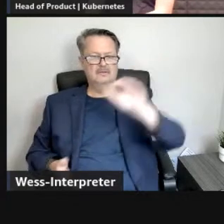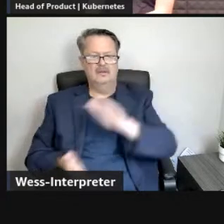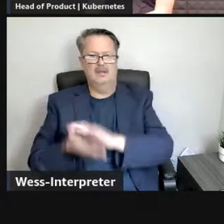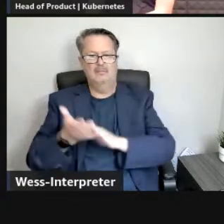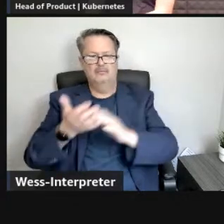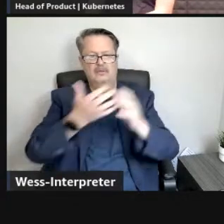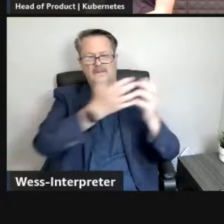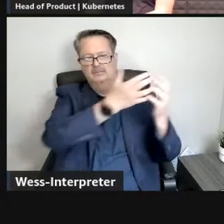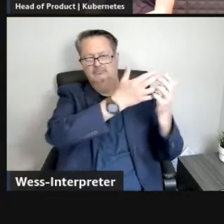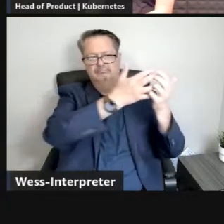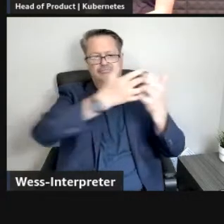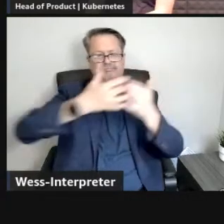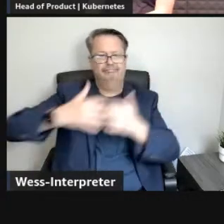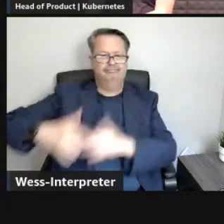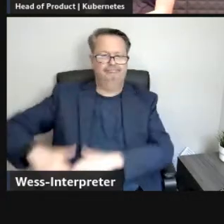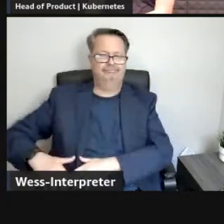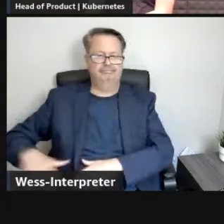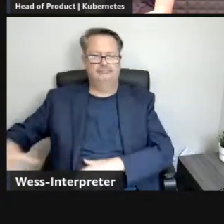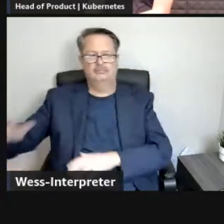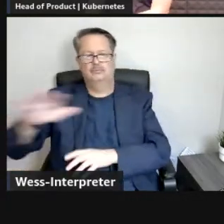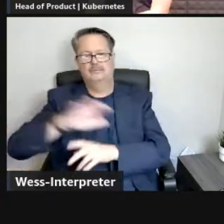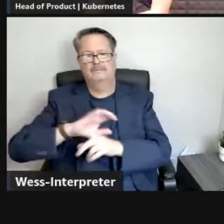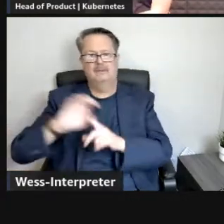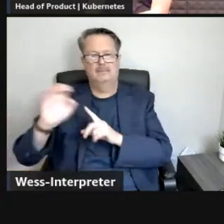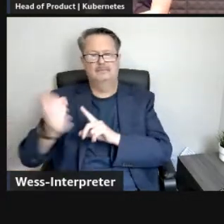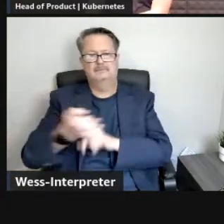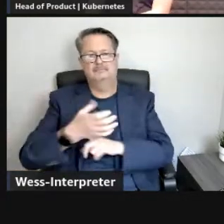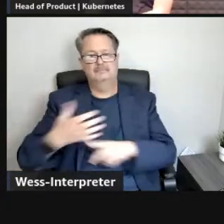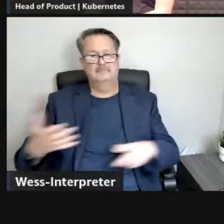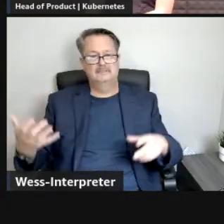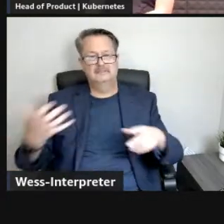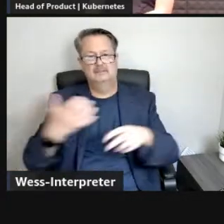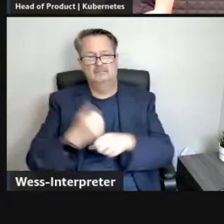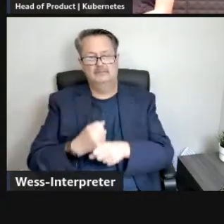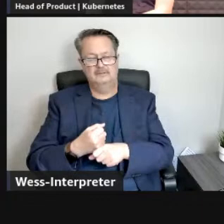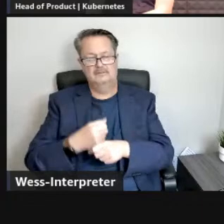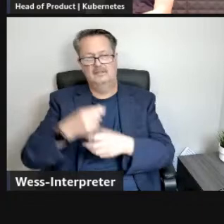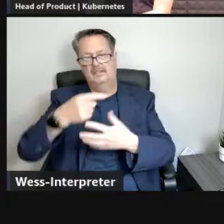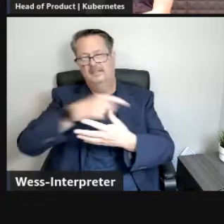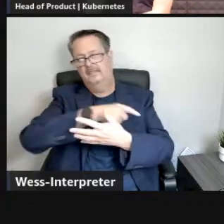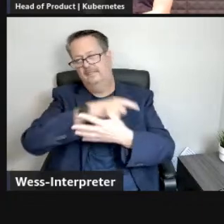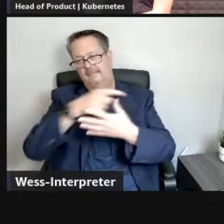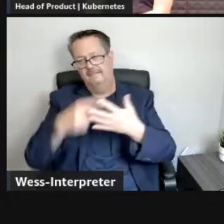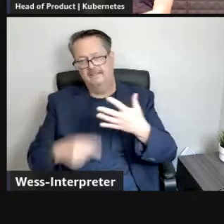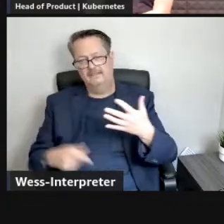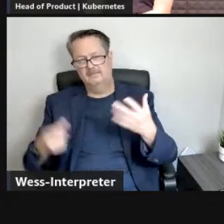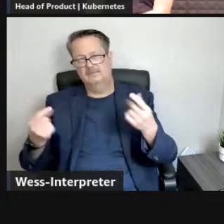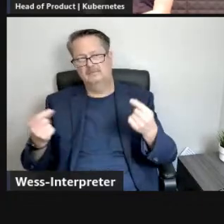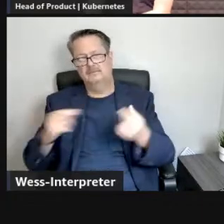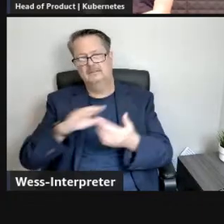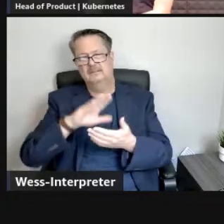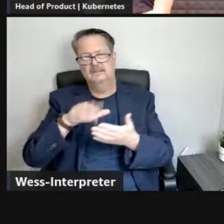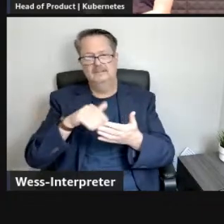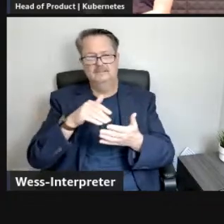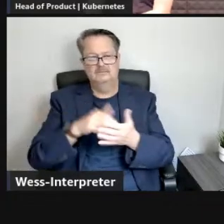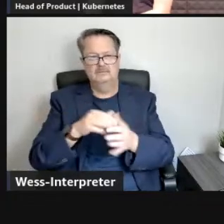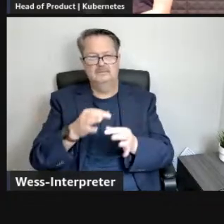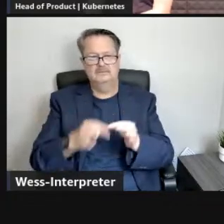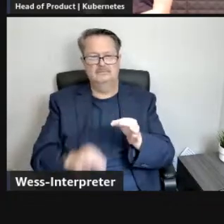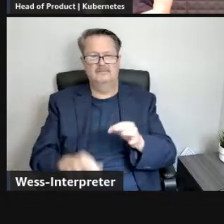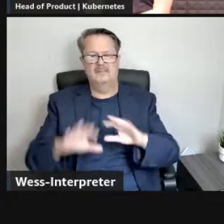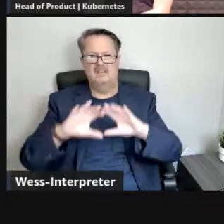environments. And so this is the summary. These are the things that we're doing: centralized and simplified cluster